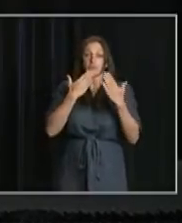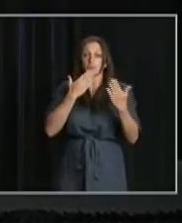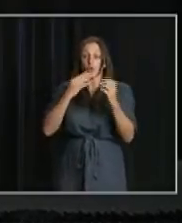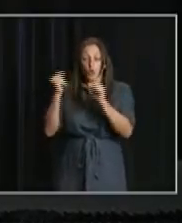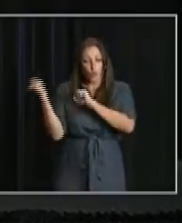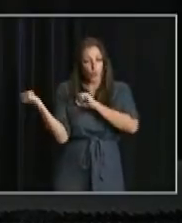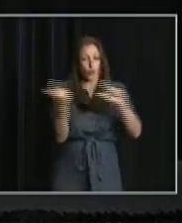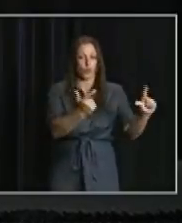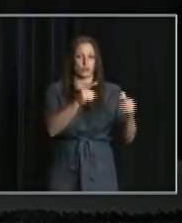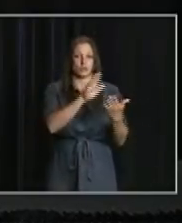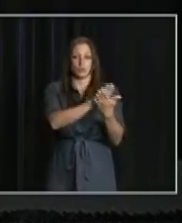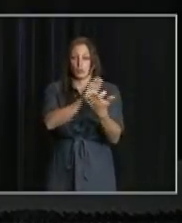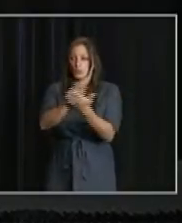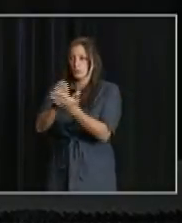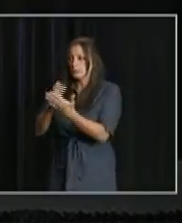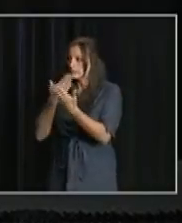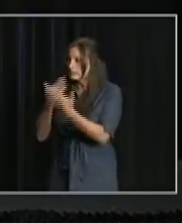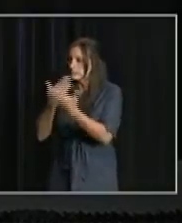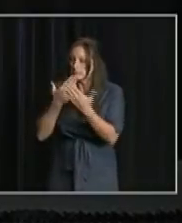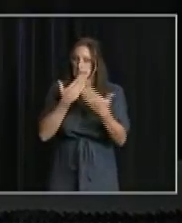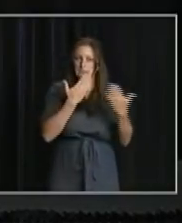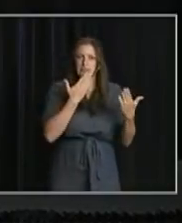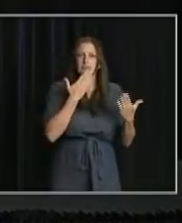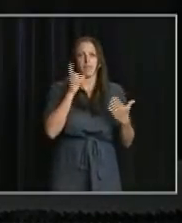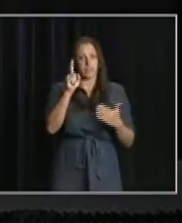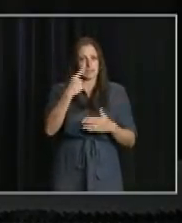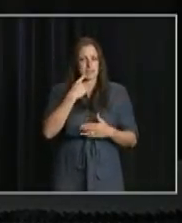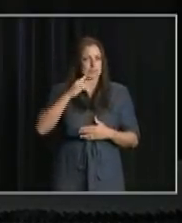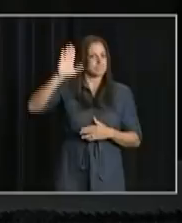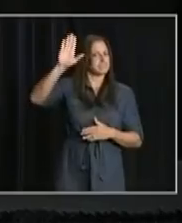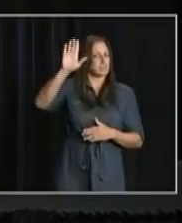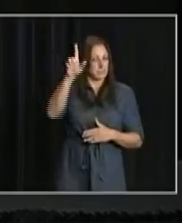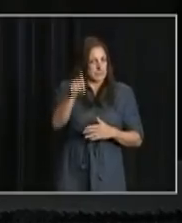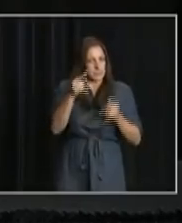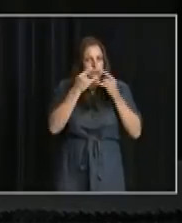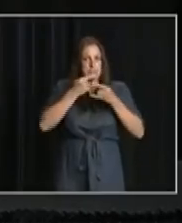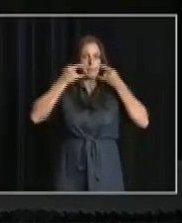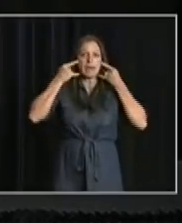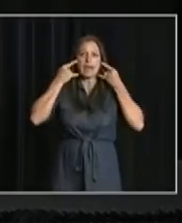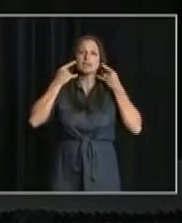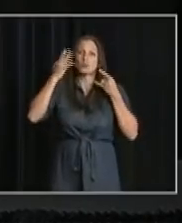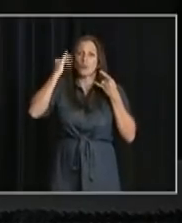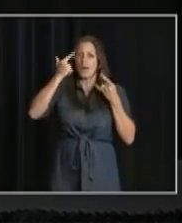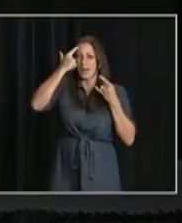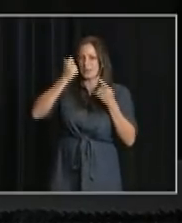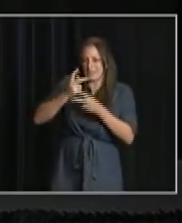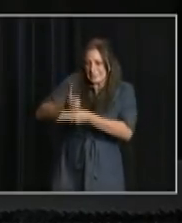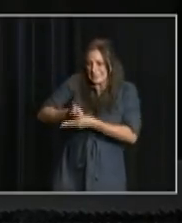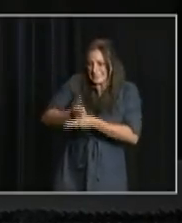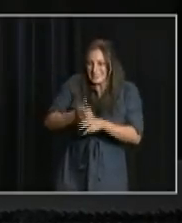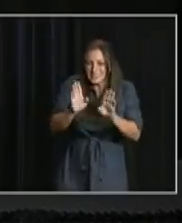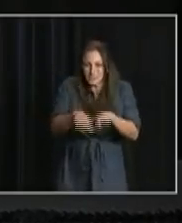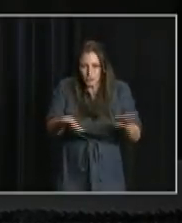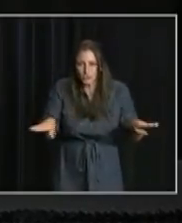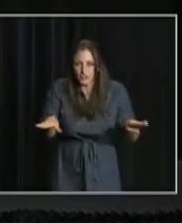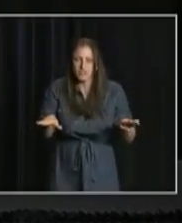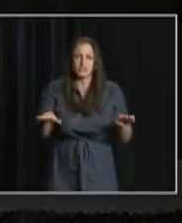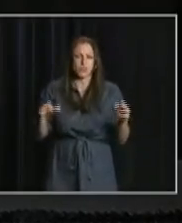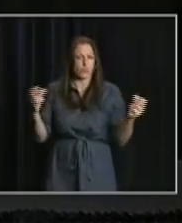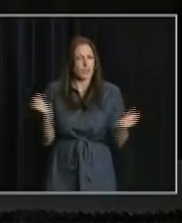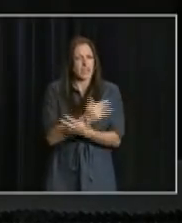that have stood up and say, you got to wear a mask, is protecting our children. Everything that we're doing